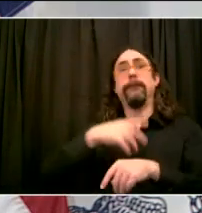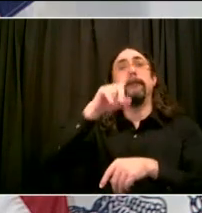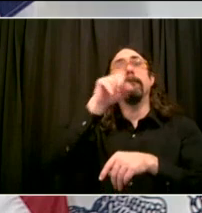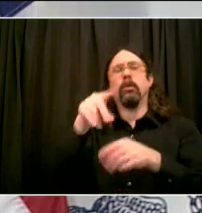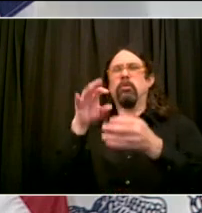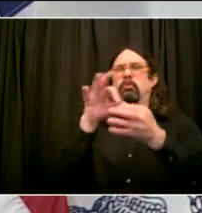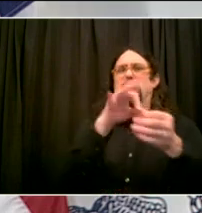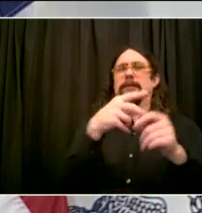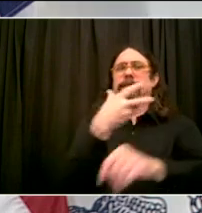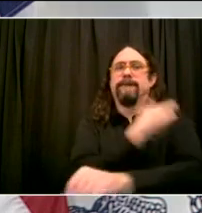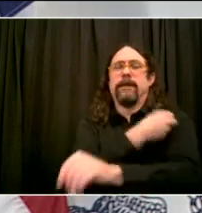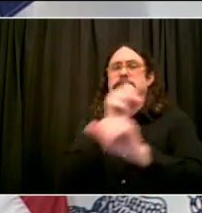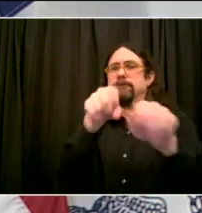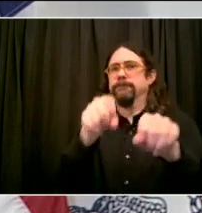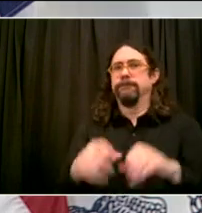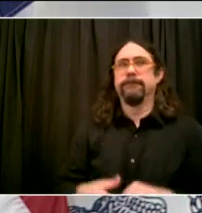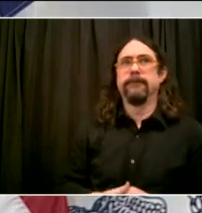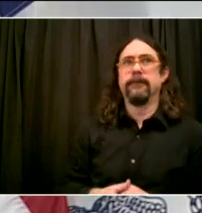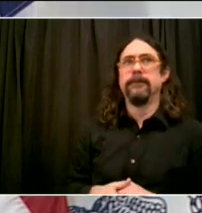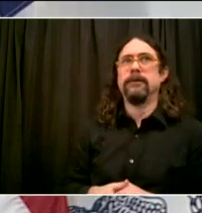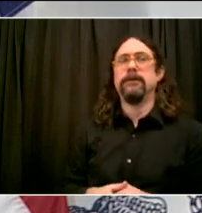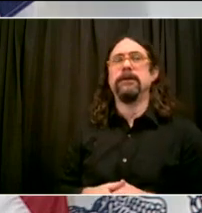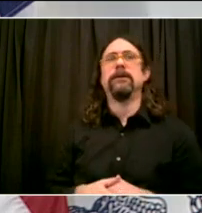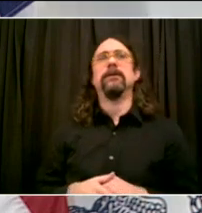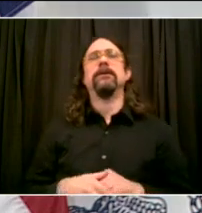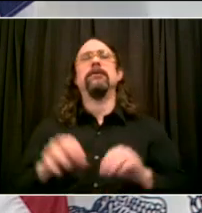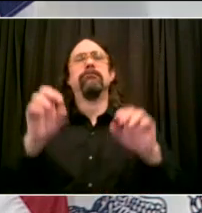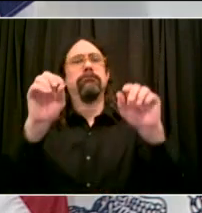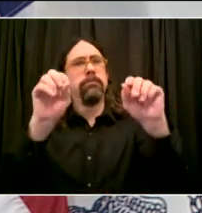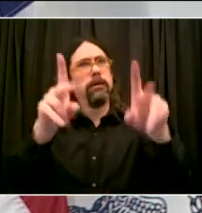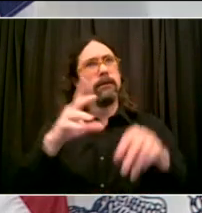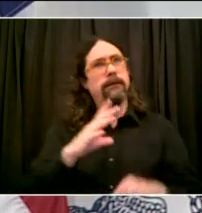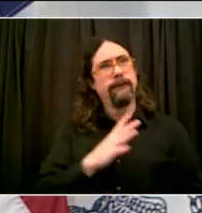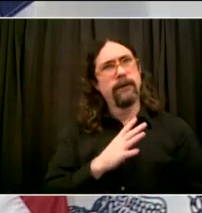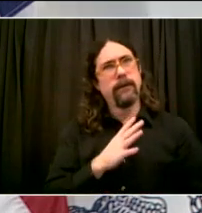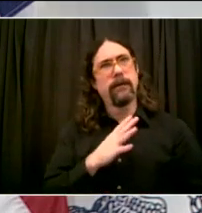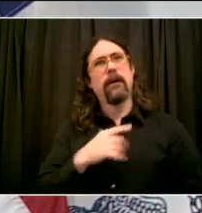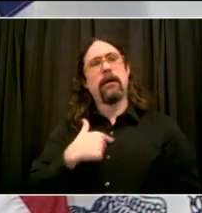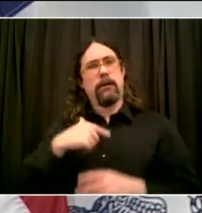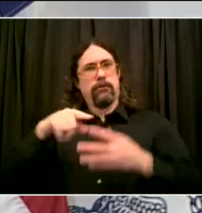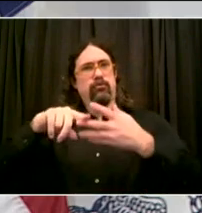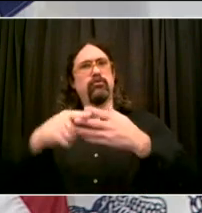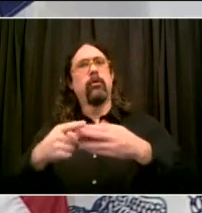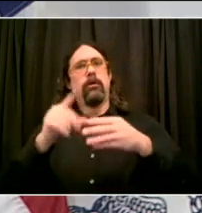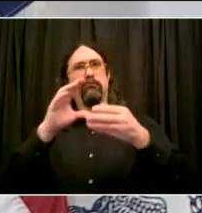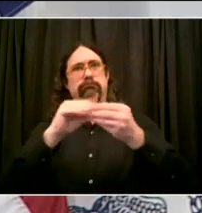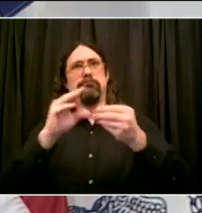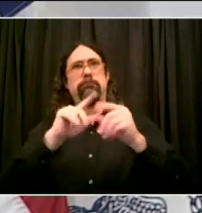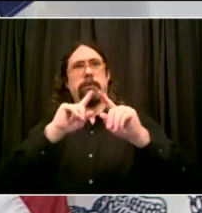start and turn to both Commissioner Choksi and Dr. Katz,